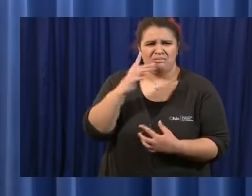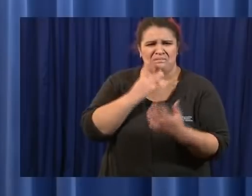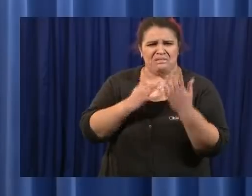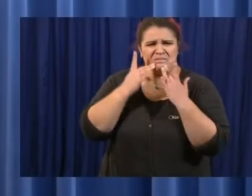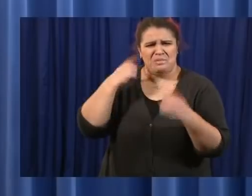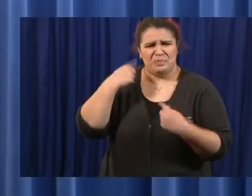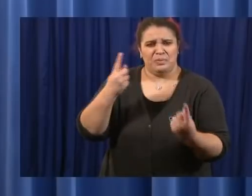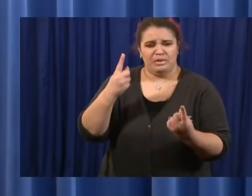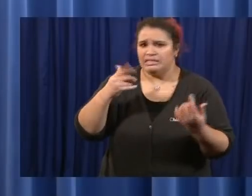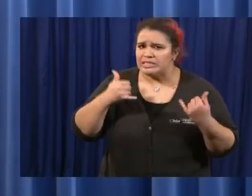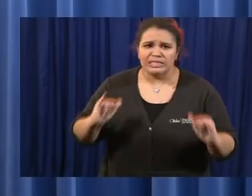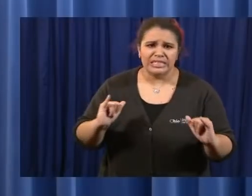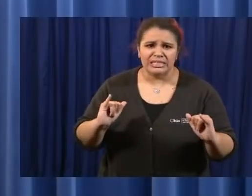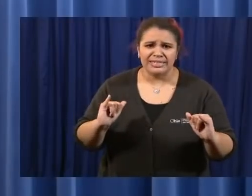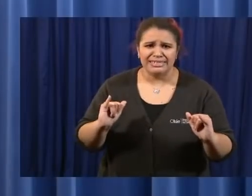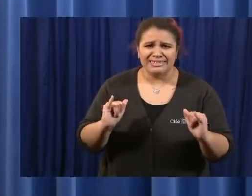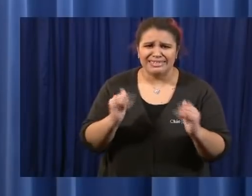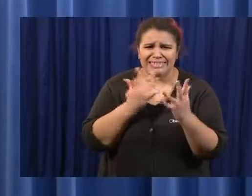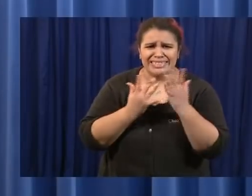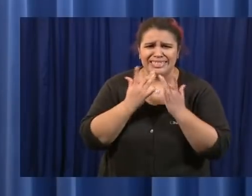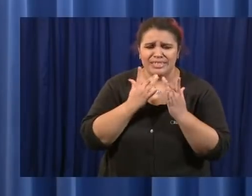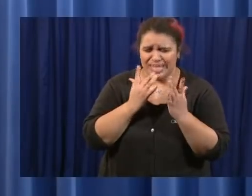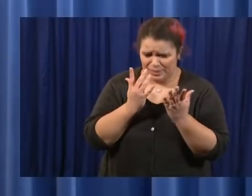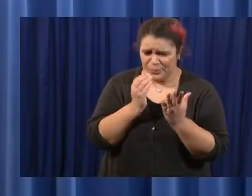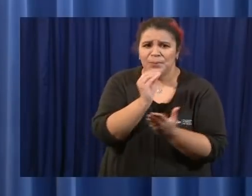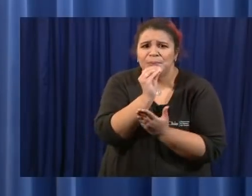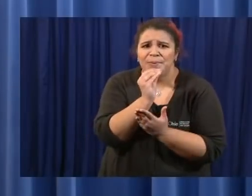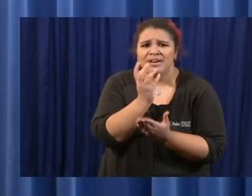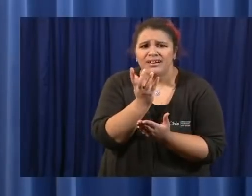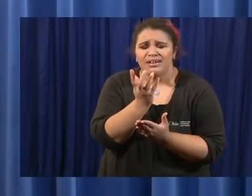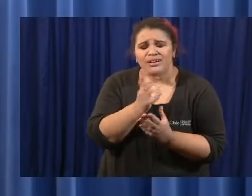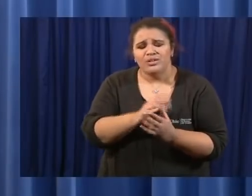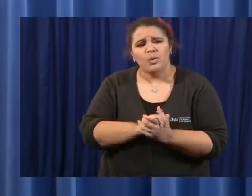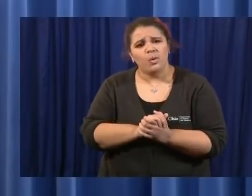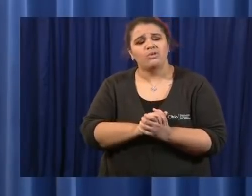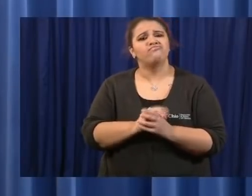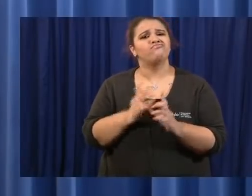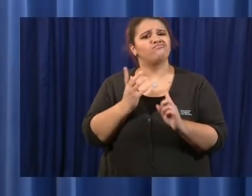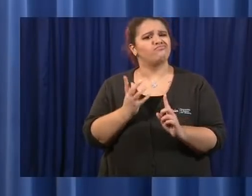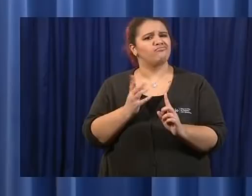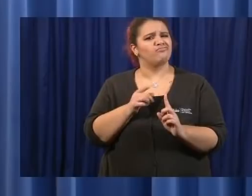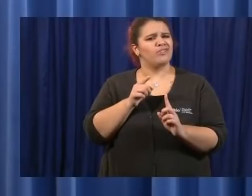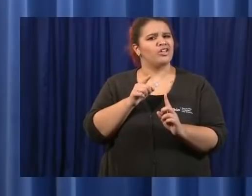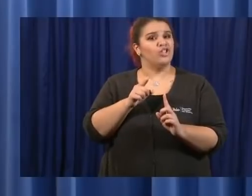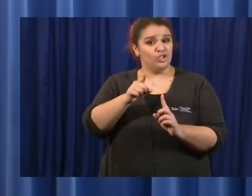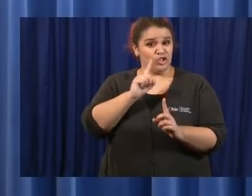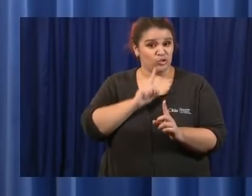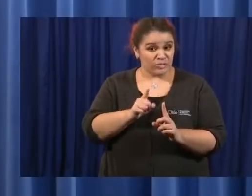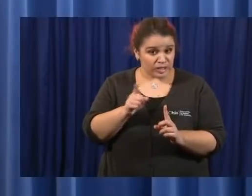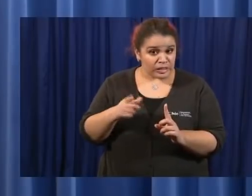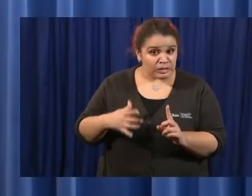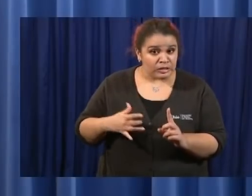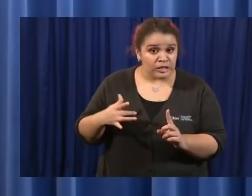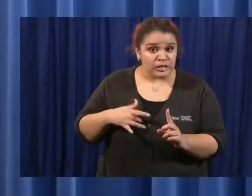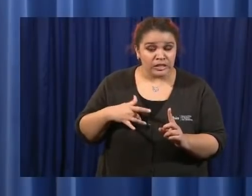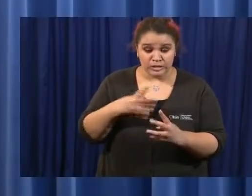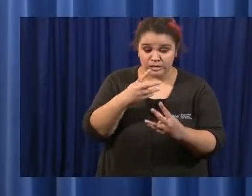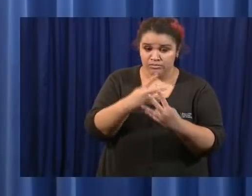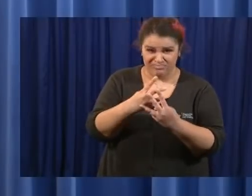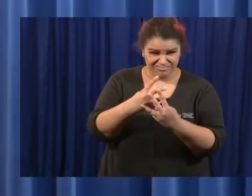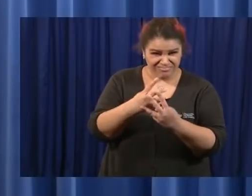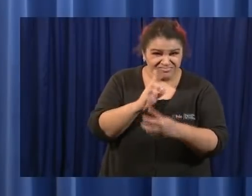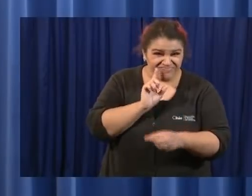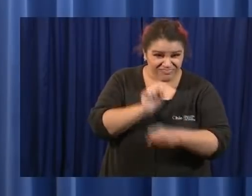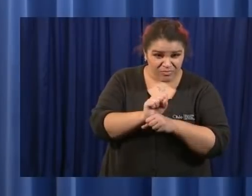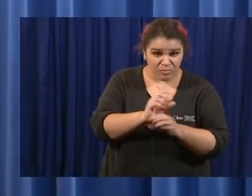wondering, what are your concerns that the prison system really was prepared for something like this, and what are your concerns that it's able